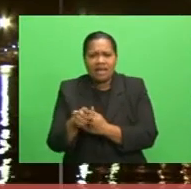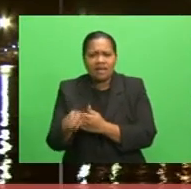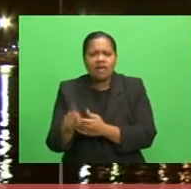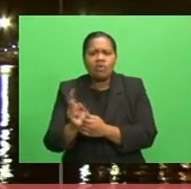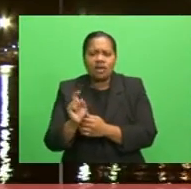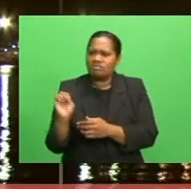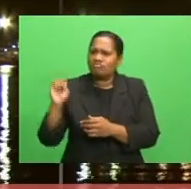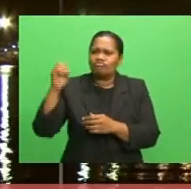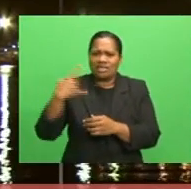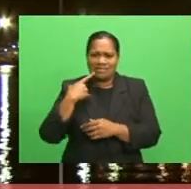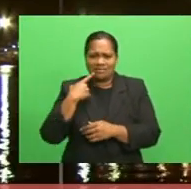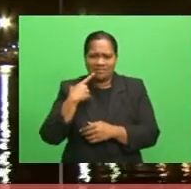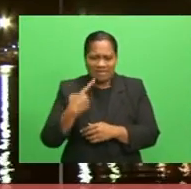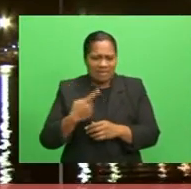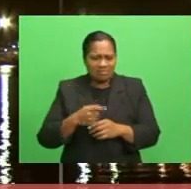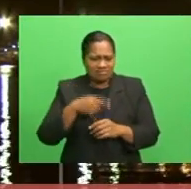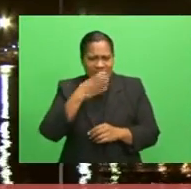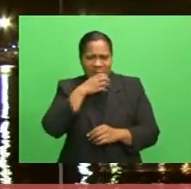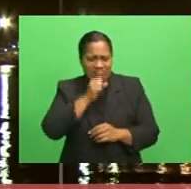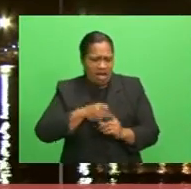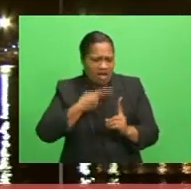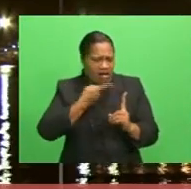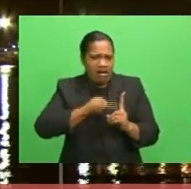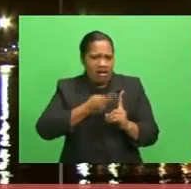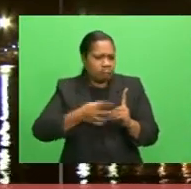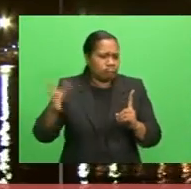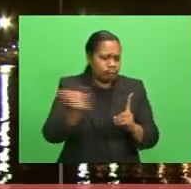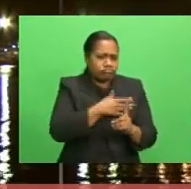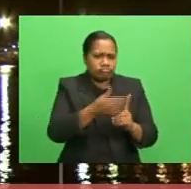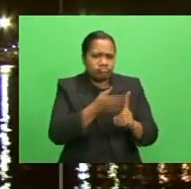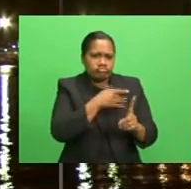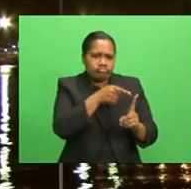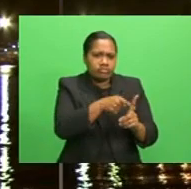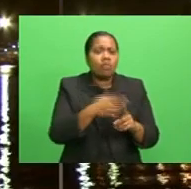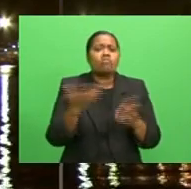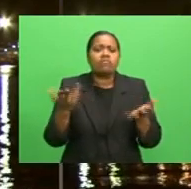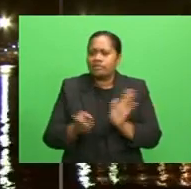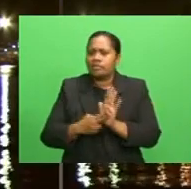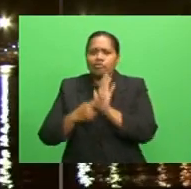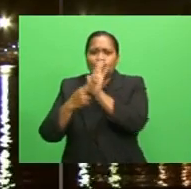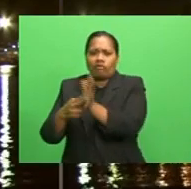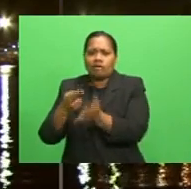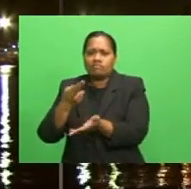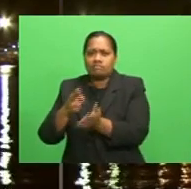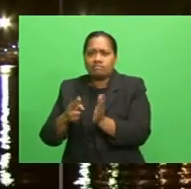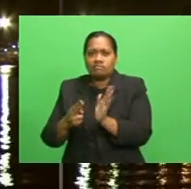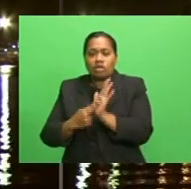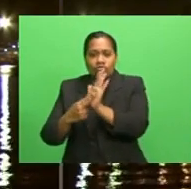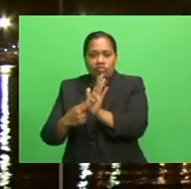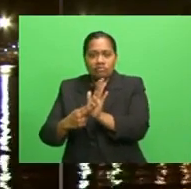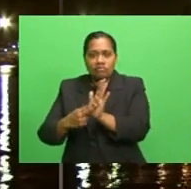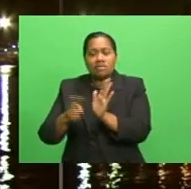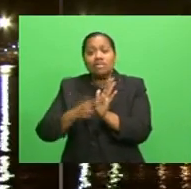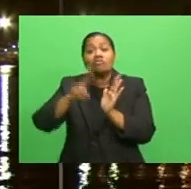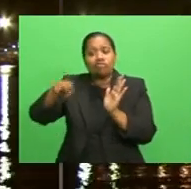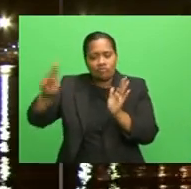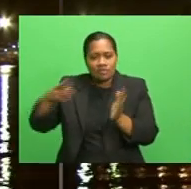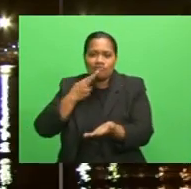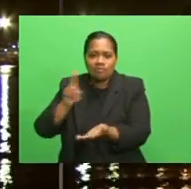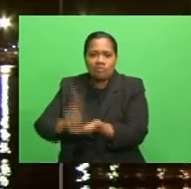of alleged police assault reported at the Nausori police station over the weekend. The victim claims he was assaulted by police